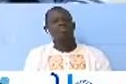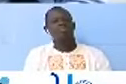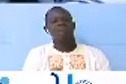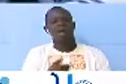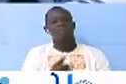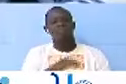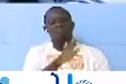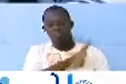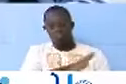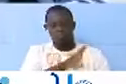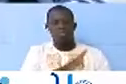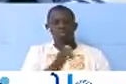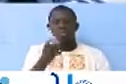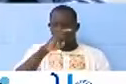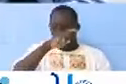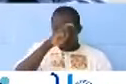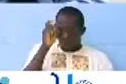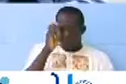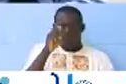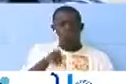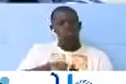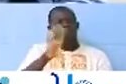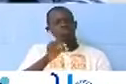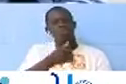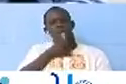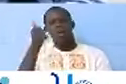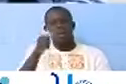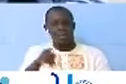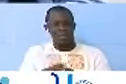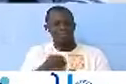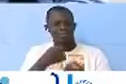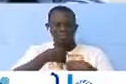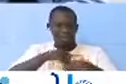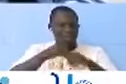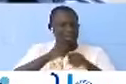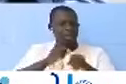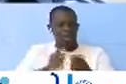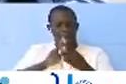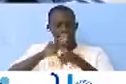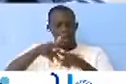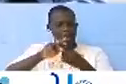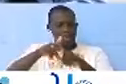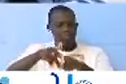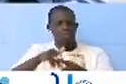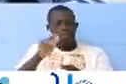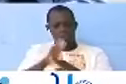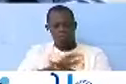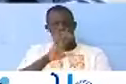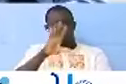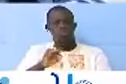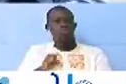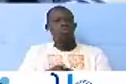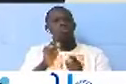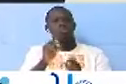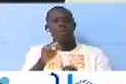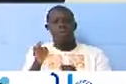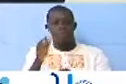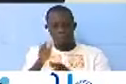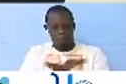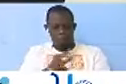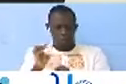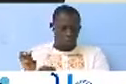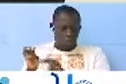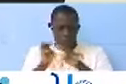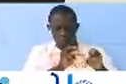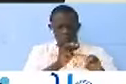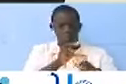was also working, doing also this trade as a mechanic. Before we move on to your training as a mechanic, kindly tell